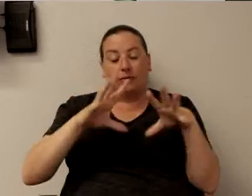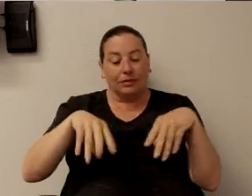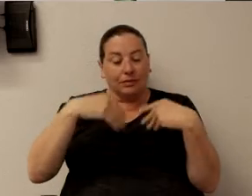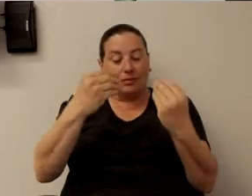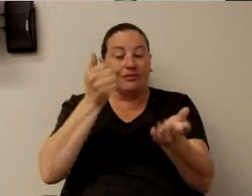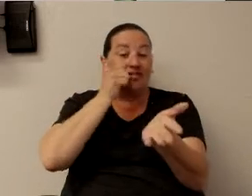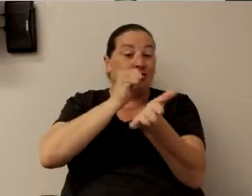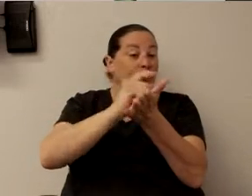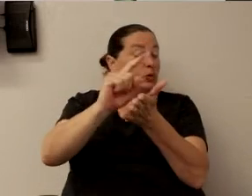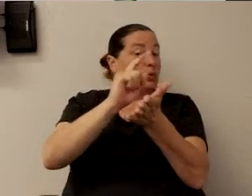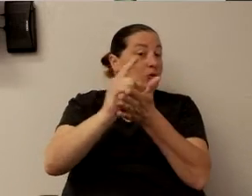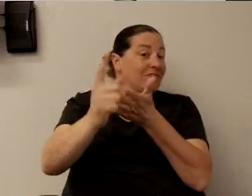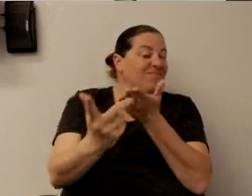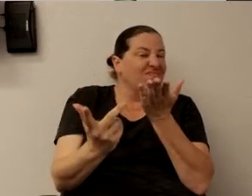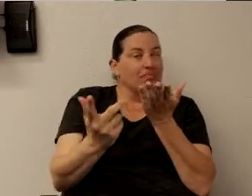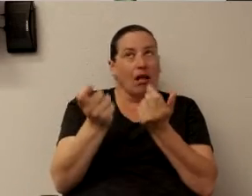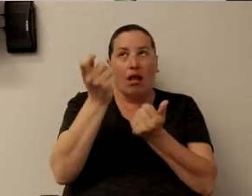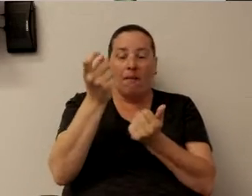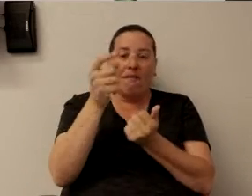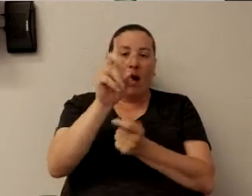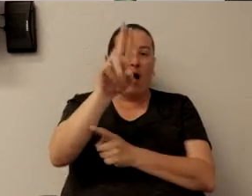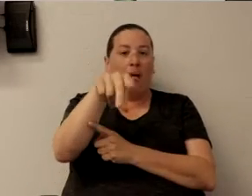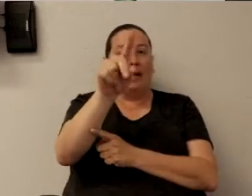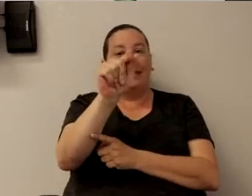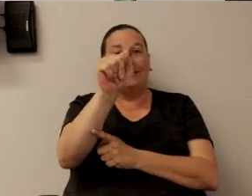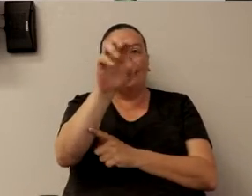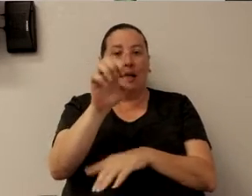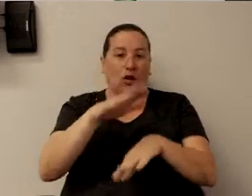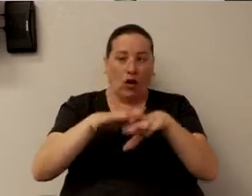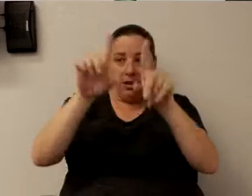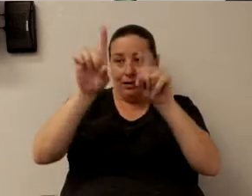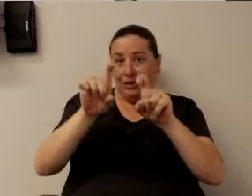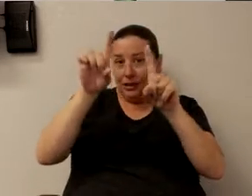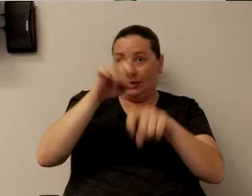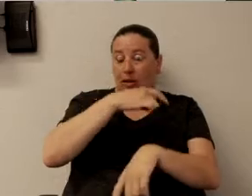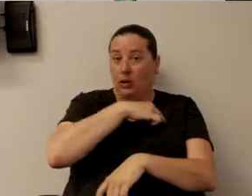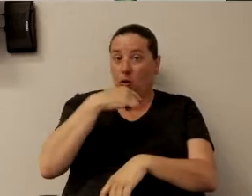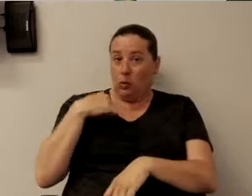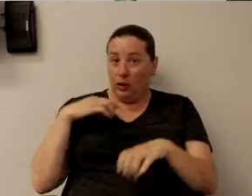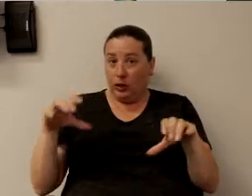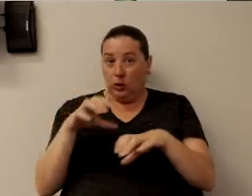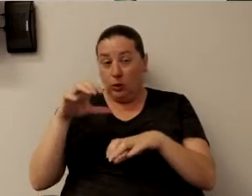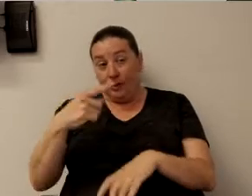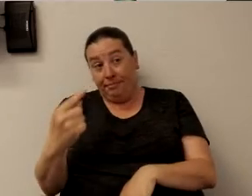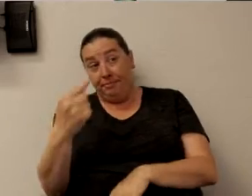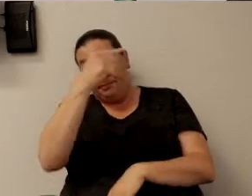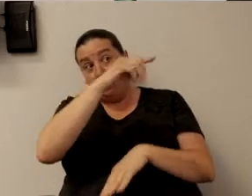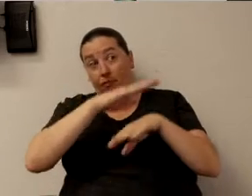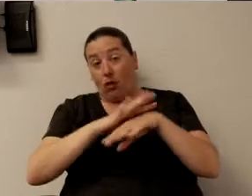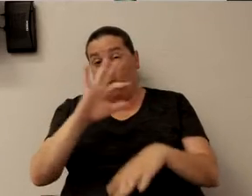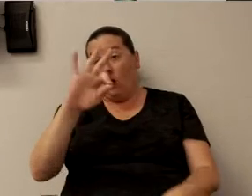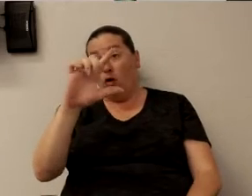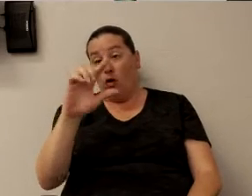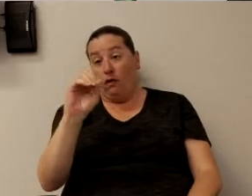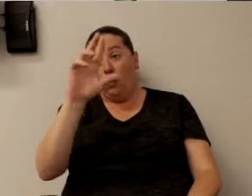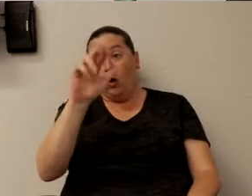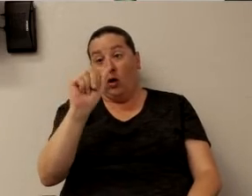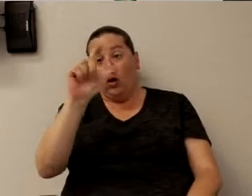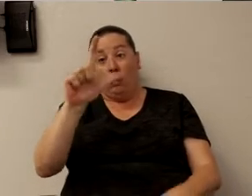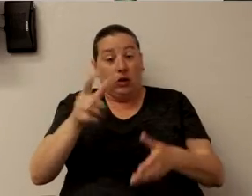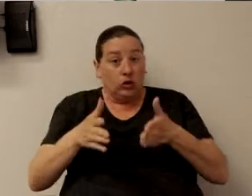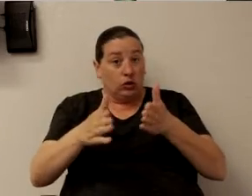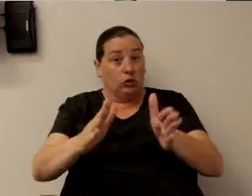kind of an update on the testing that we're doing. So over on Floral Street, which is our specimen collection